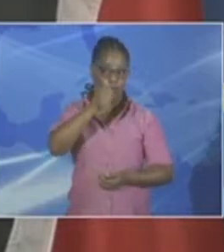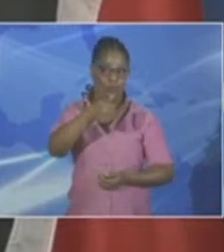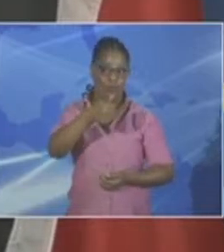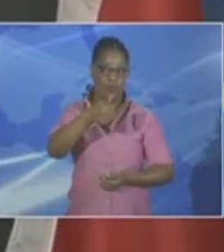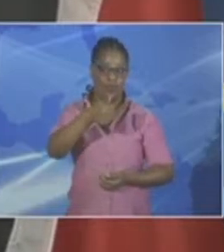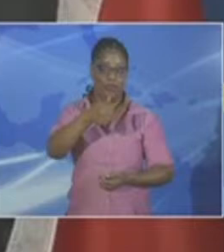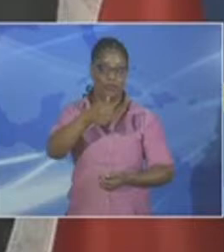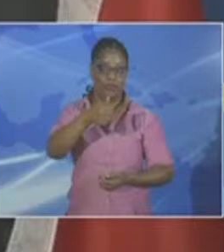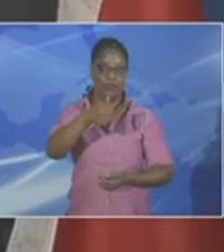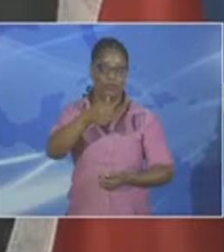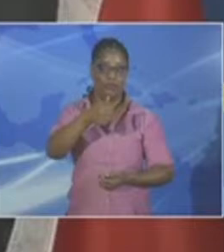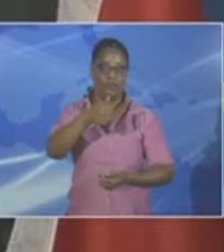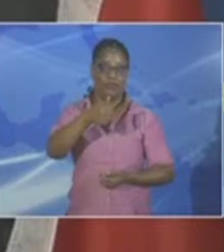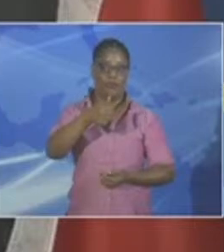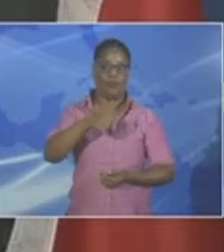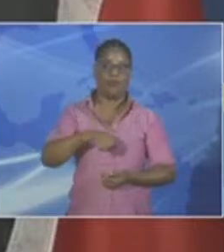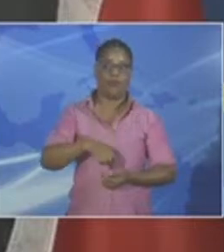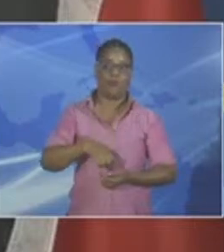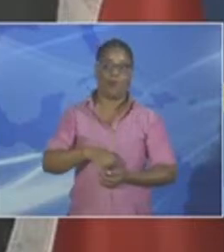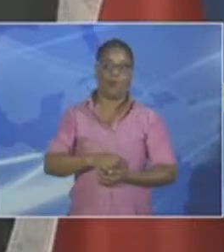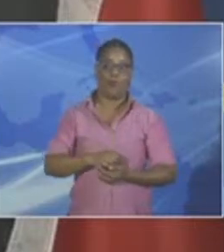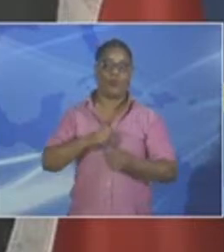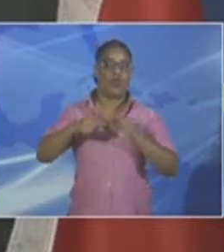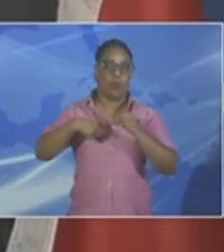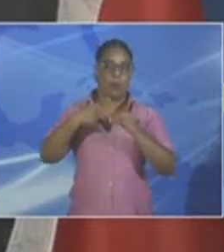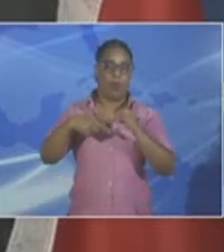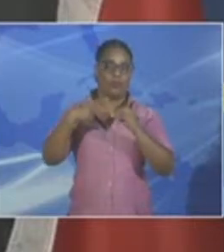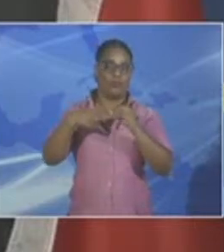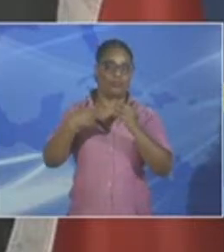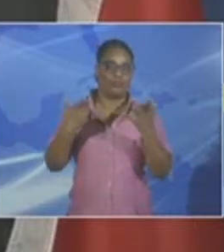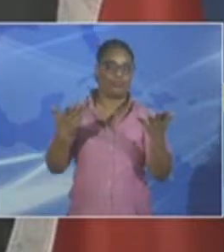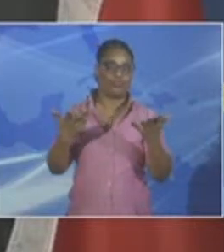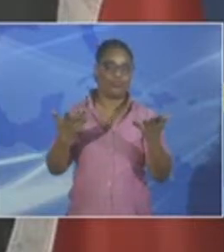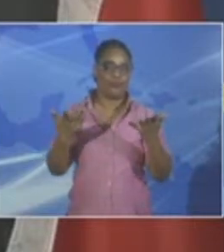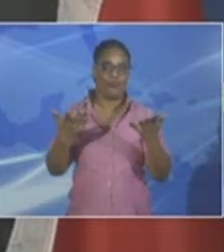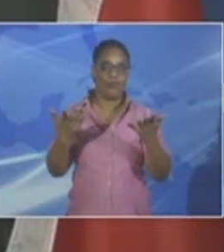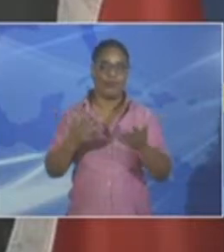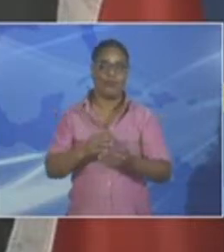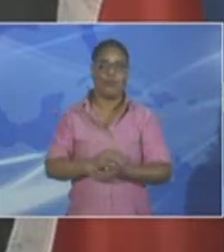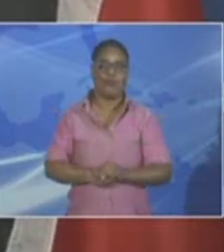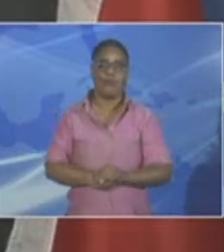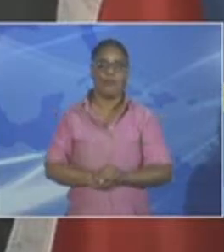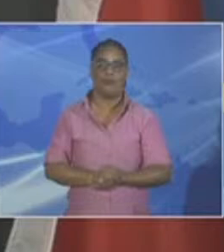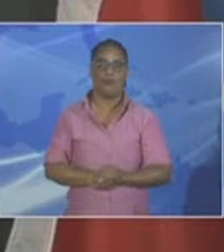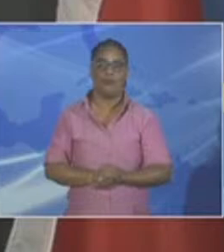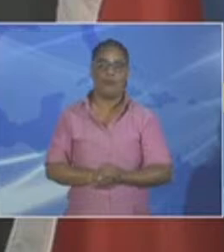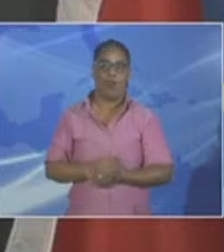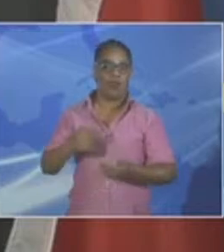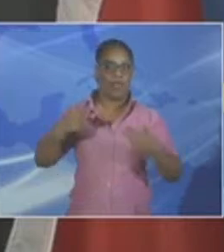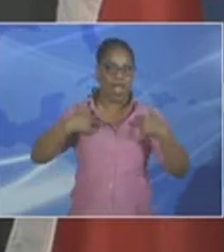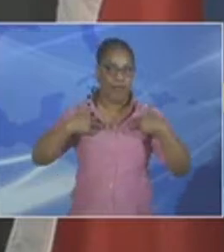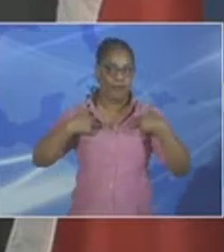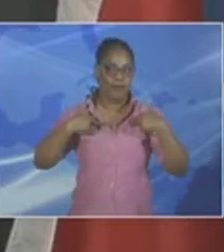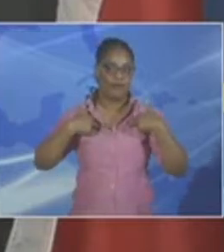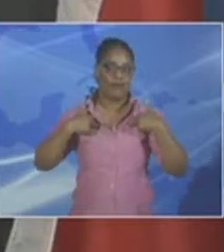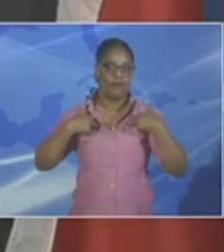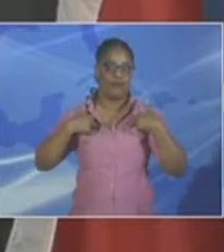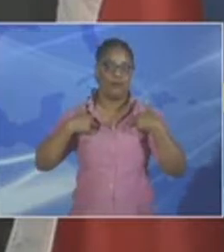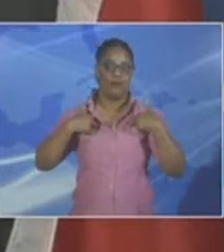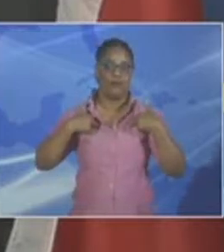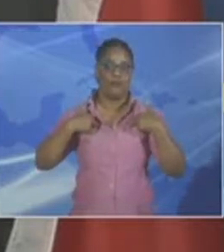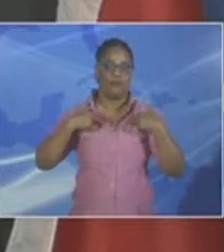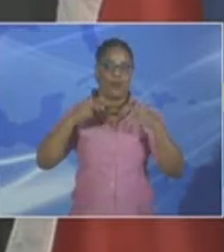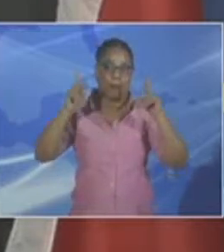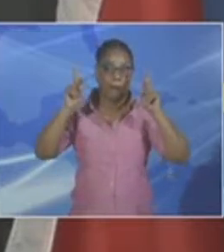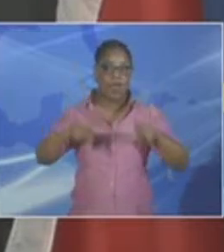with respect to the requirement for having a person coming into